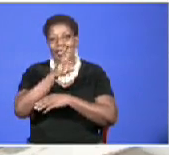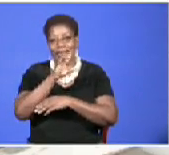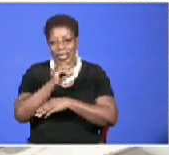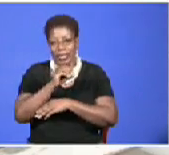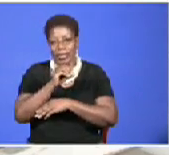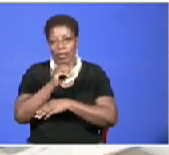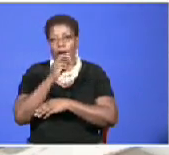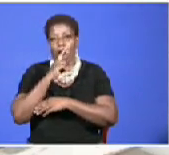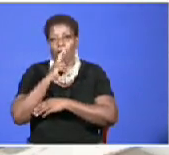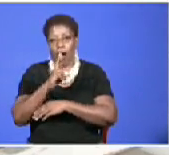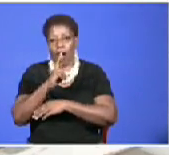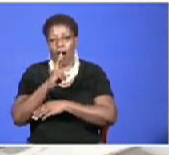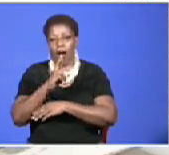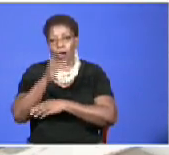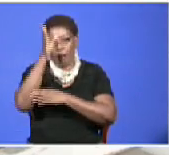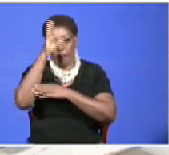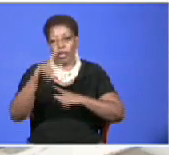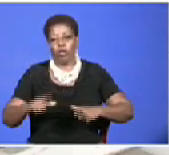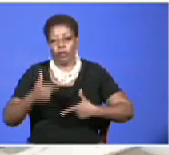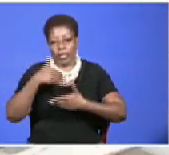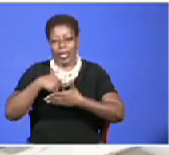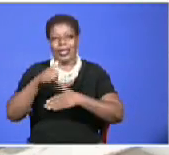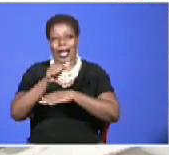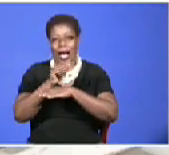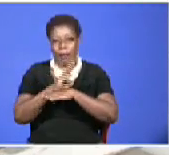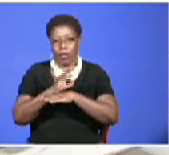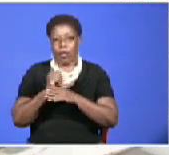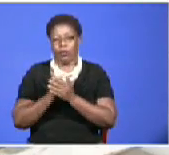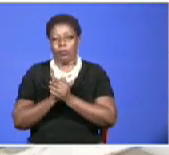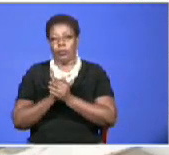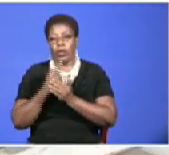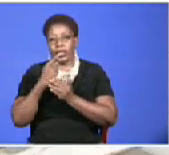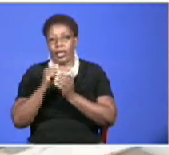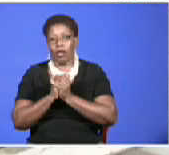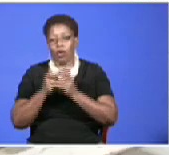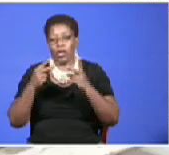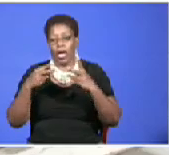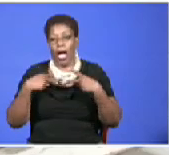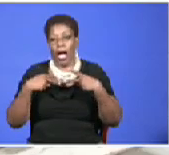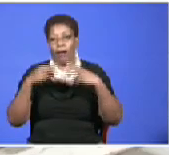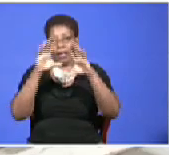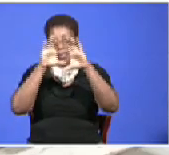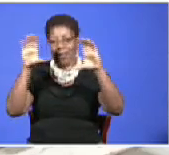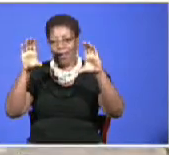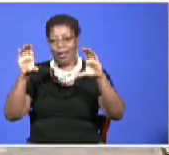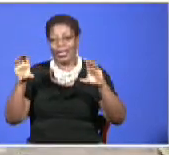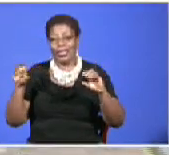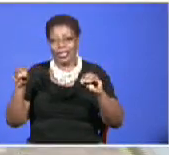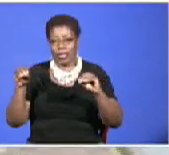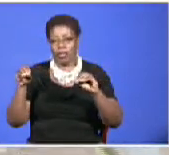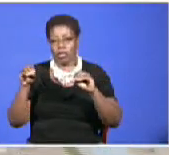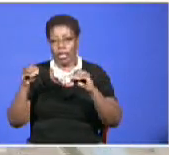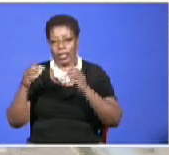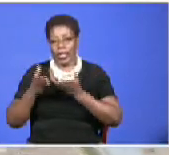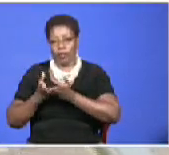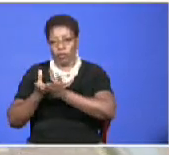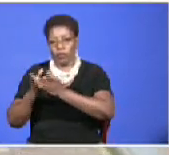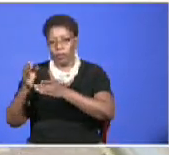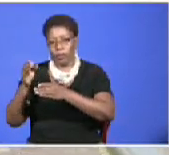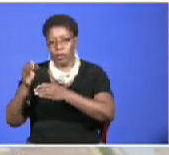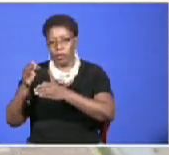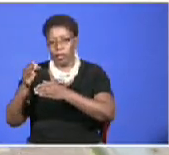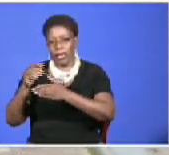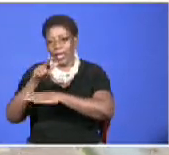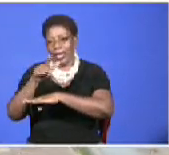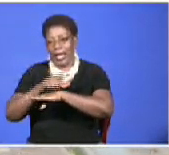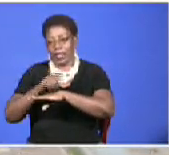of Abaco. We've had containers that floated probably more than a half mile from the harbor on the other side. That